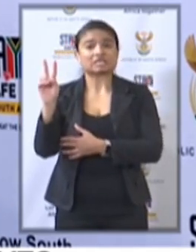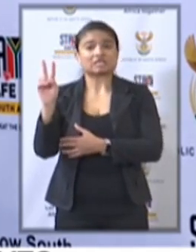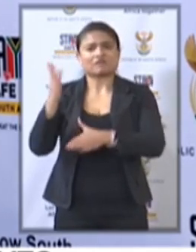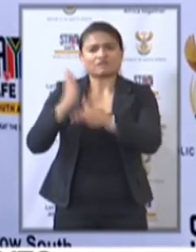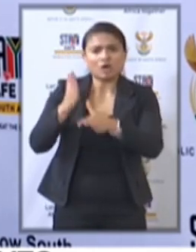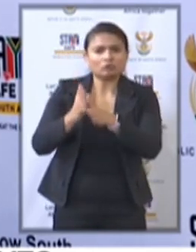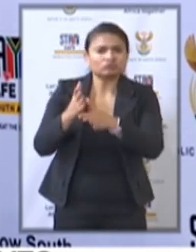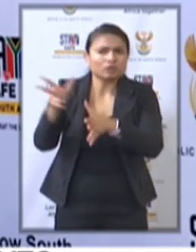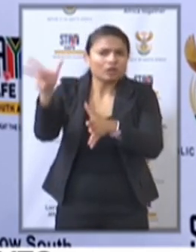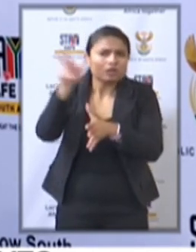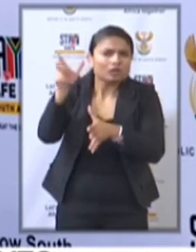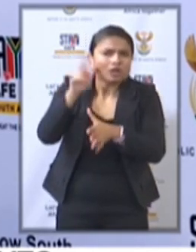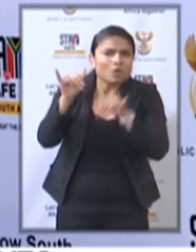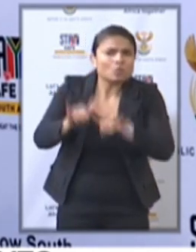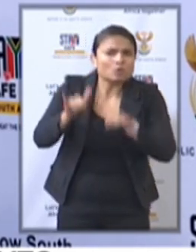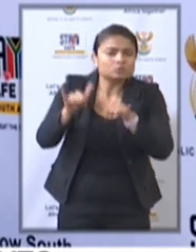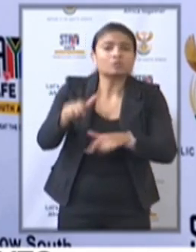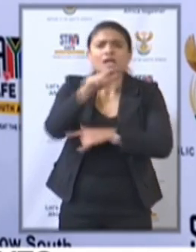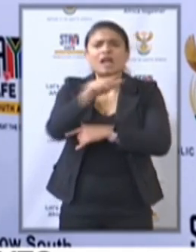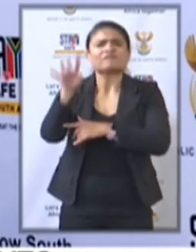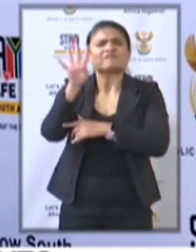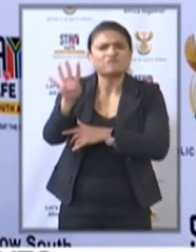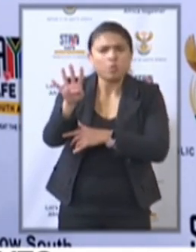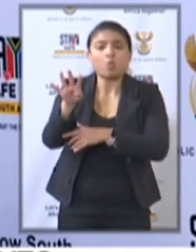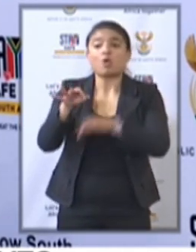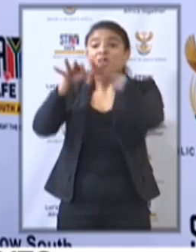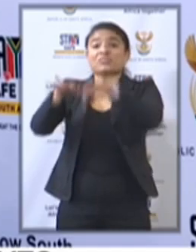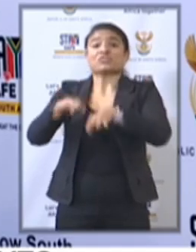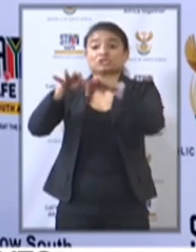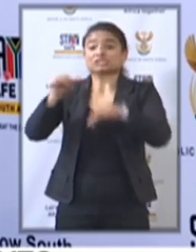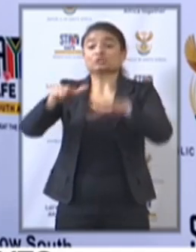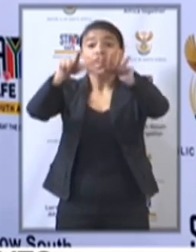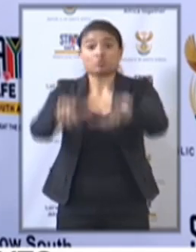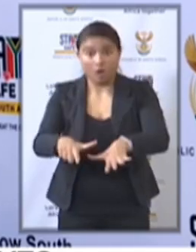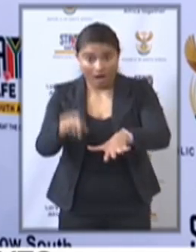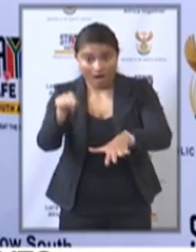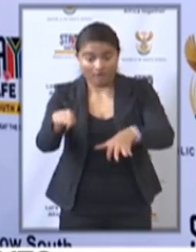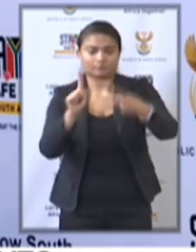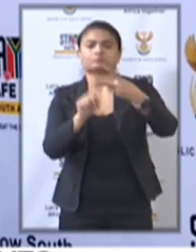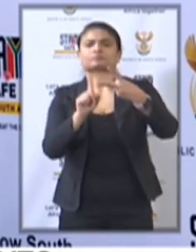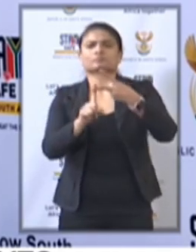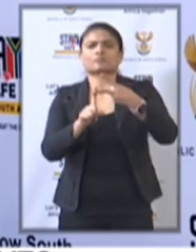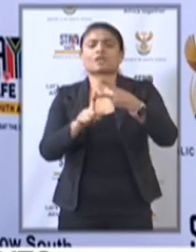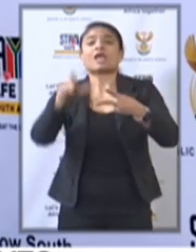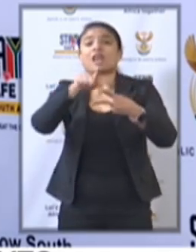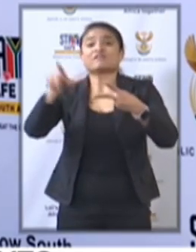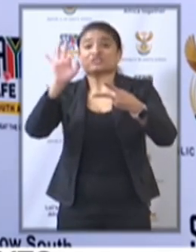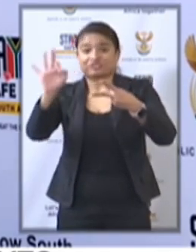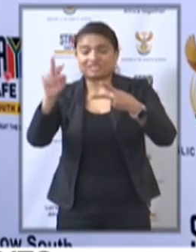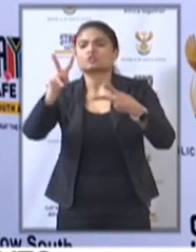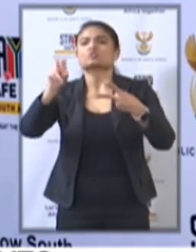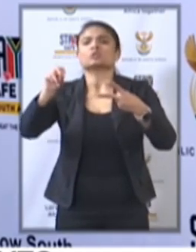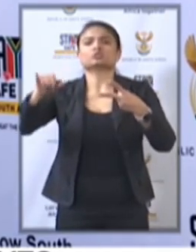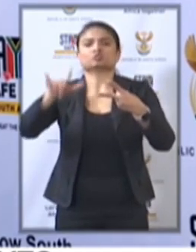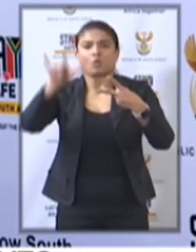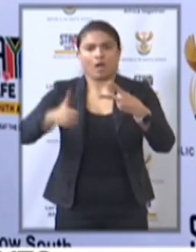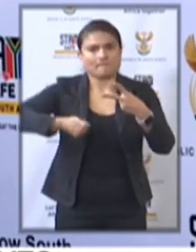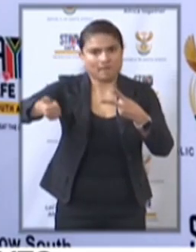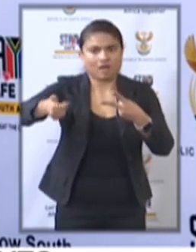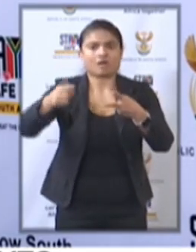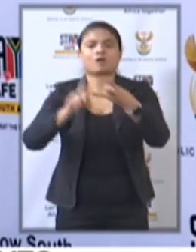follows: Level 4 on the 13th of July, Level 3 on the 20th of July, and Level